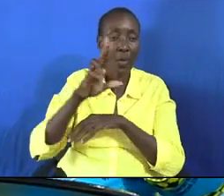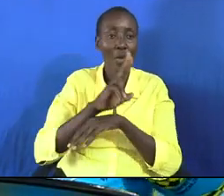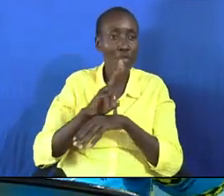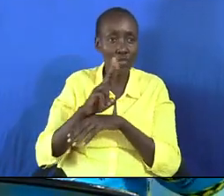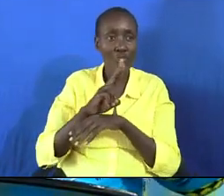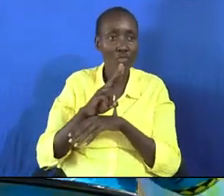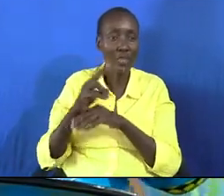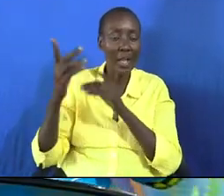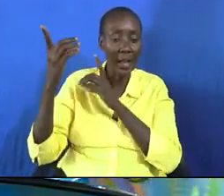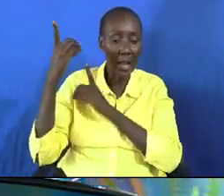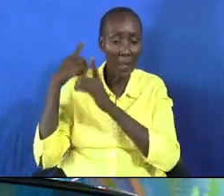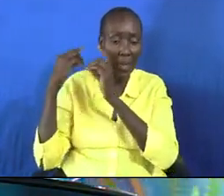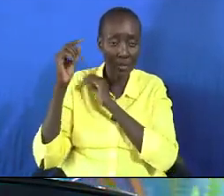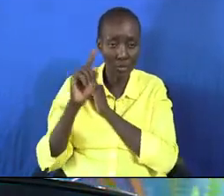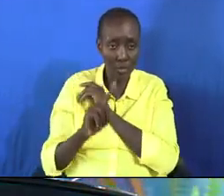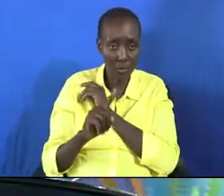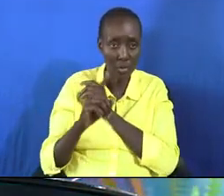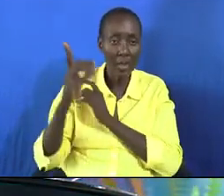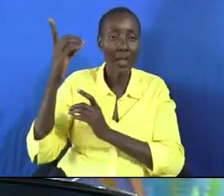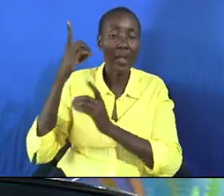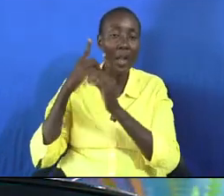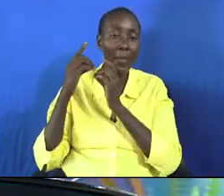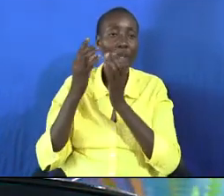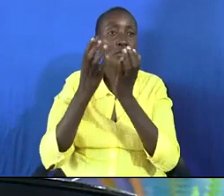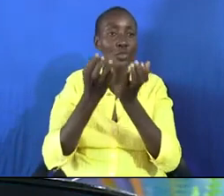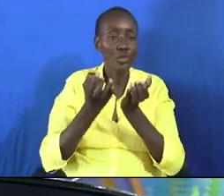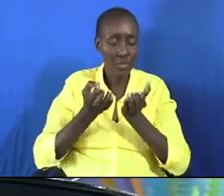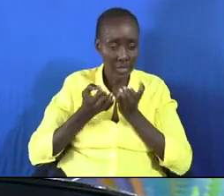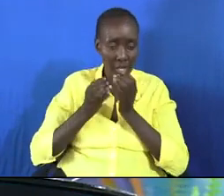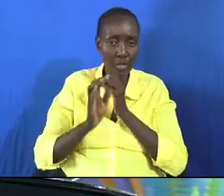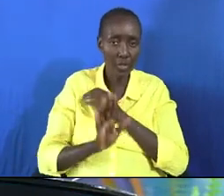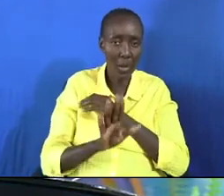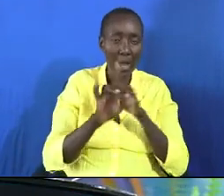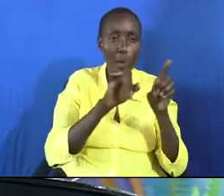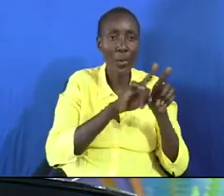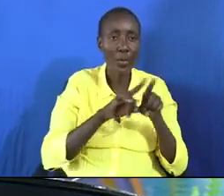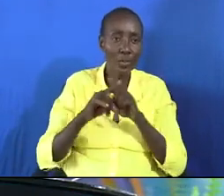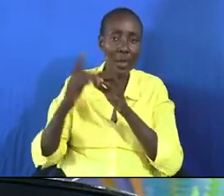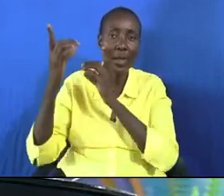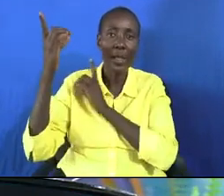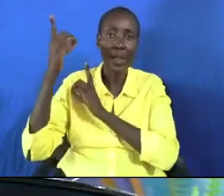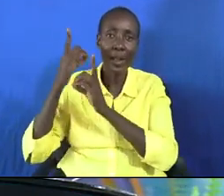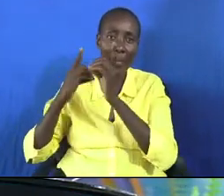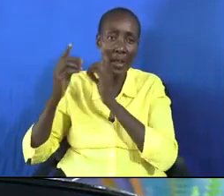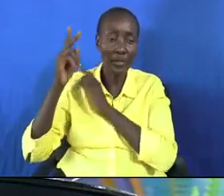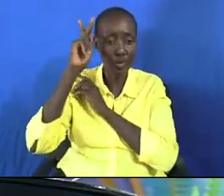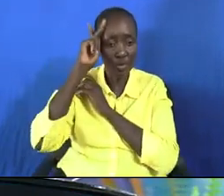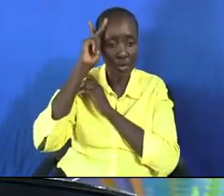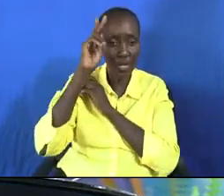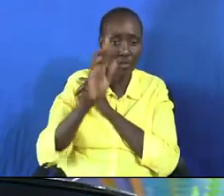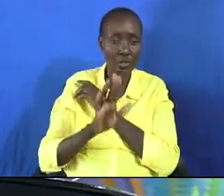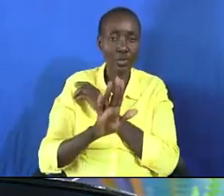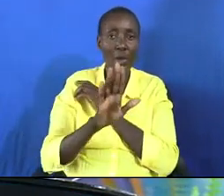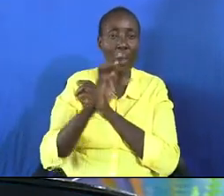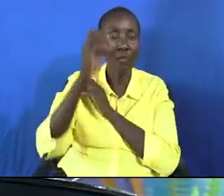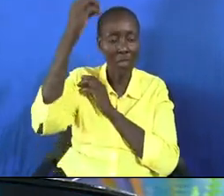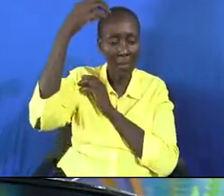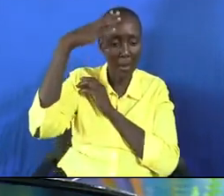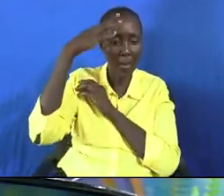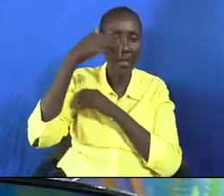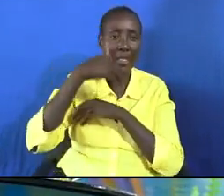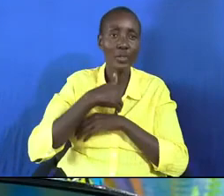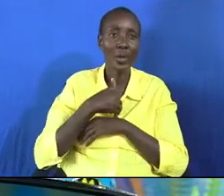depends on you. It depends on what you need it for, and it also depends on your knowledge of that